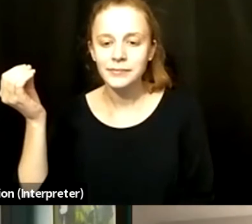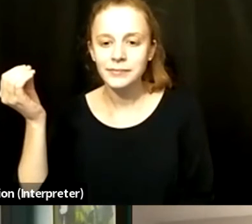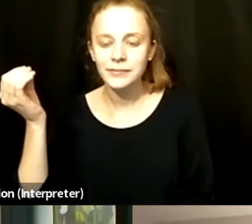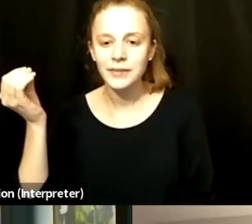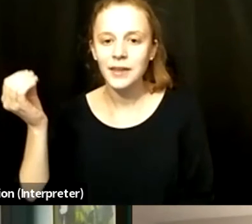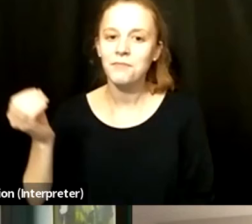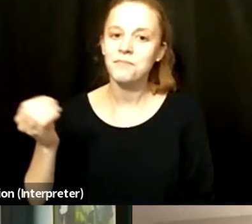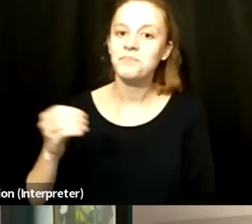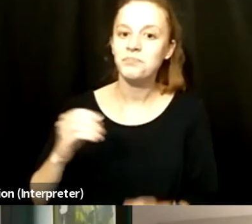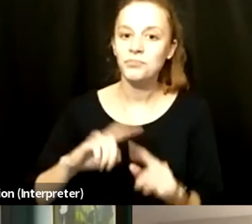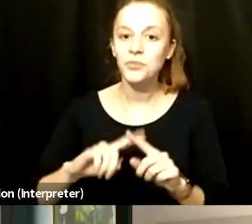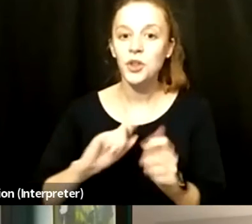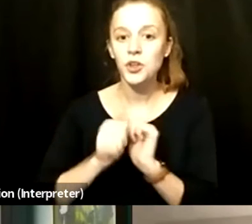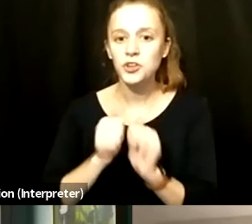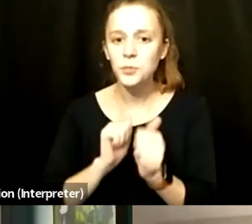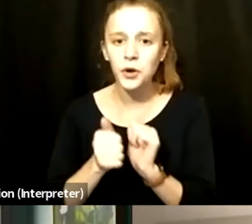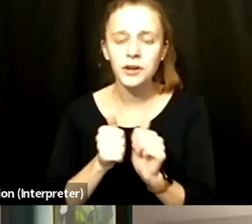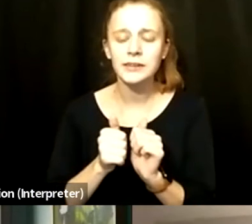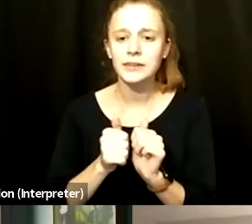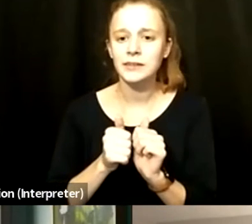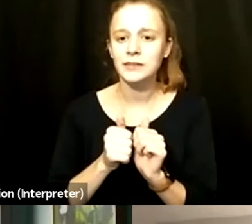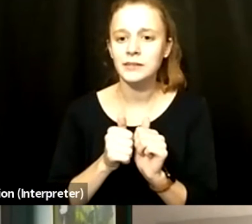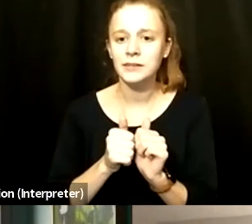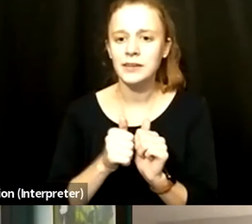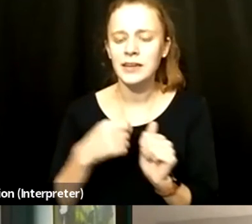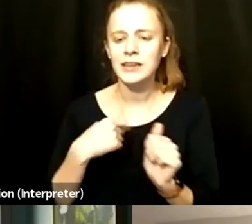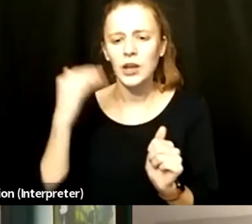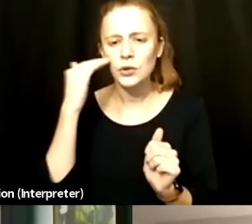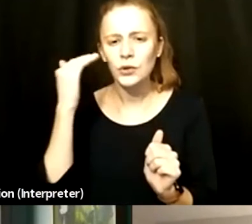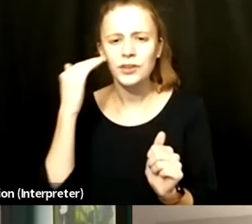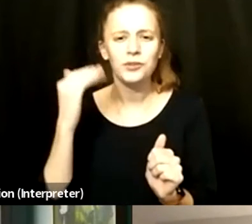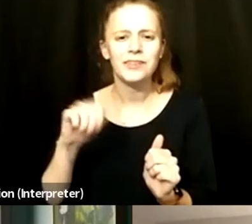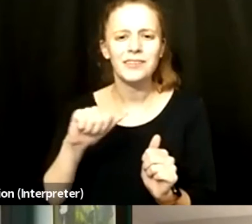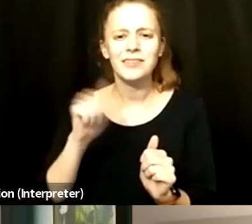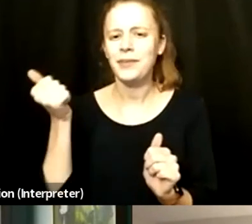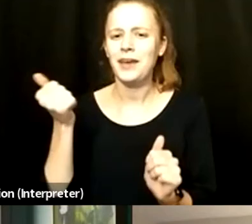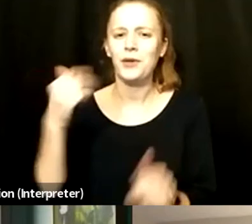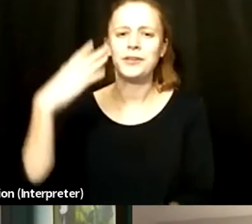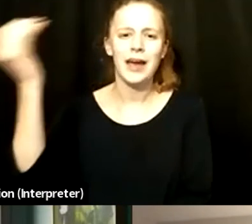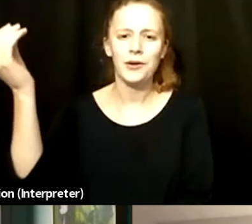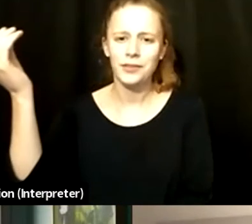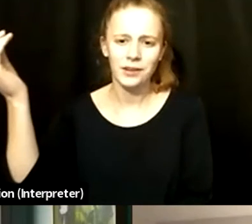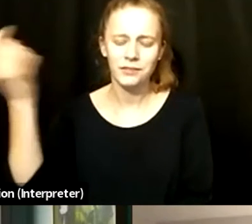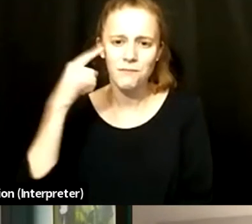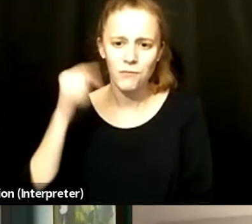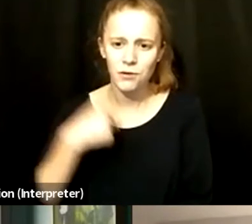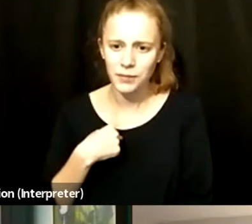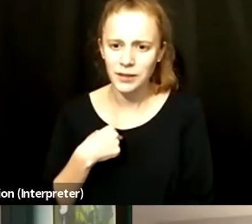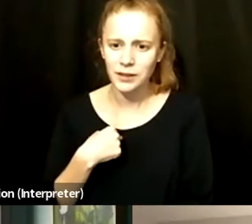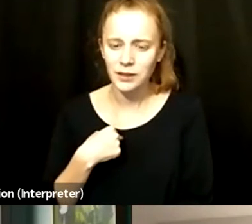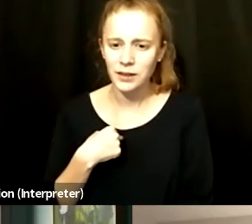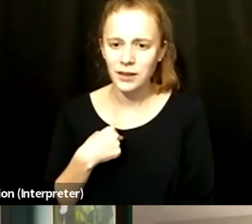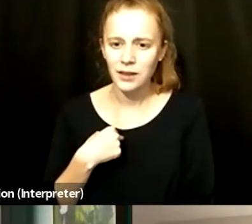because I just knew that there was something else out there for me as well, even though like adaptive sports